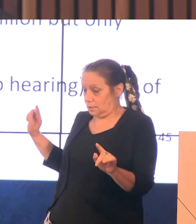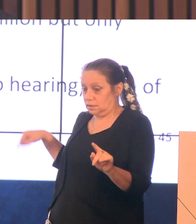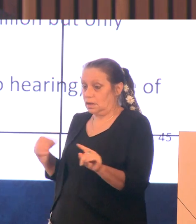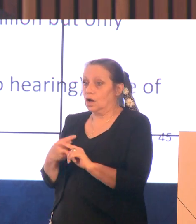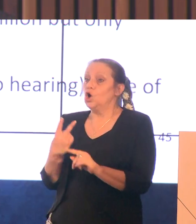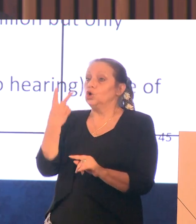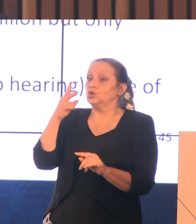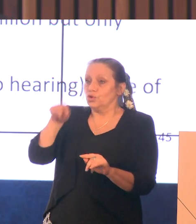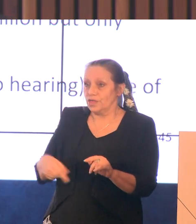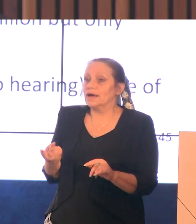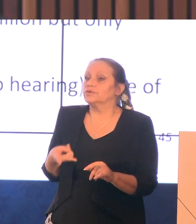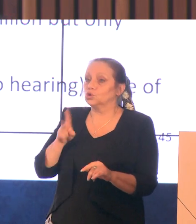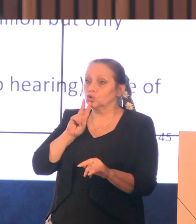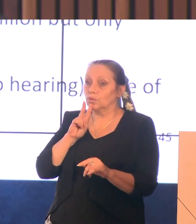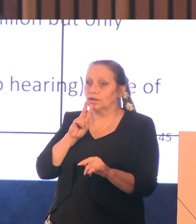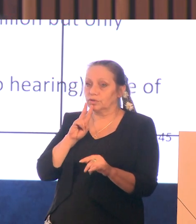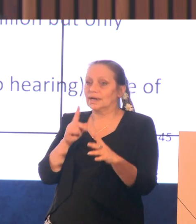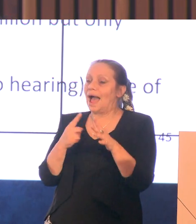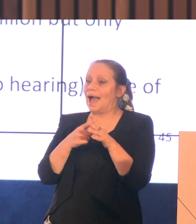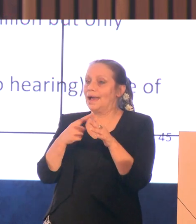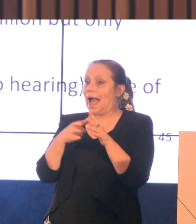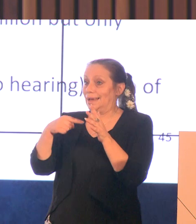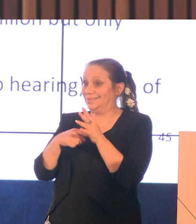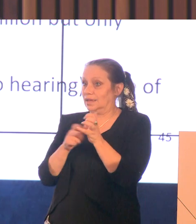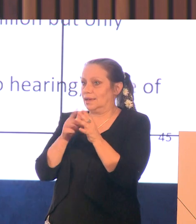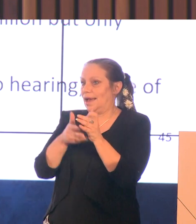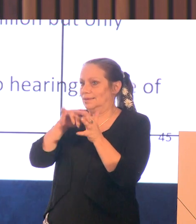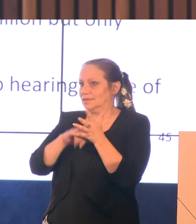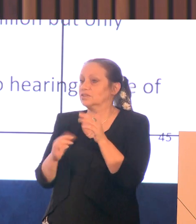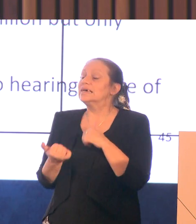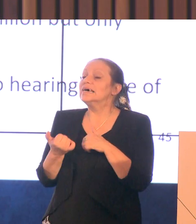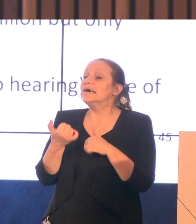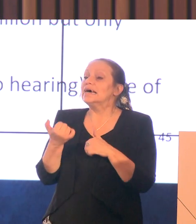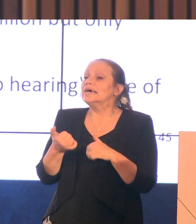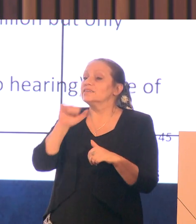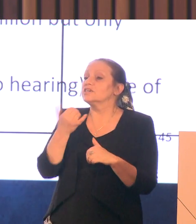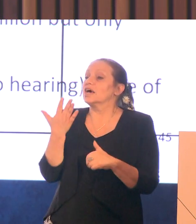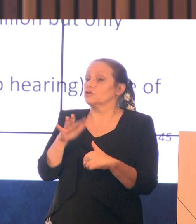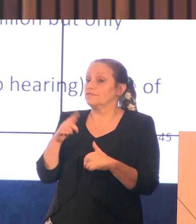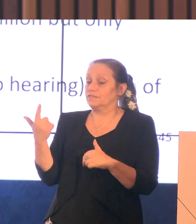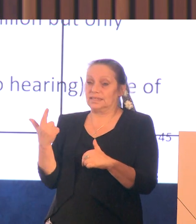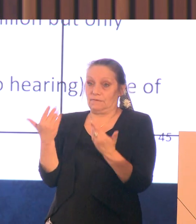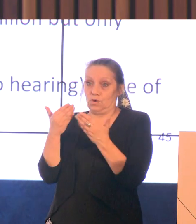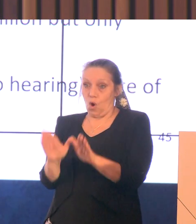over 2,200 AAT cases. 657 remain open,